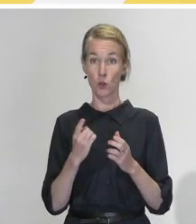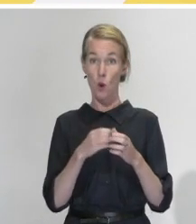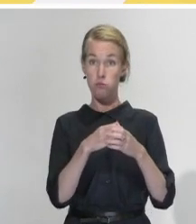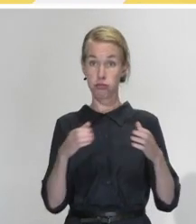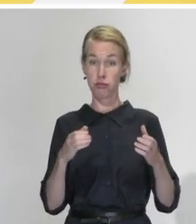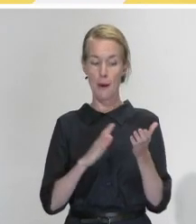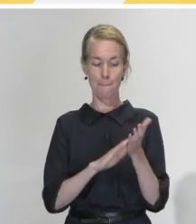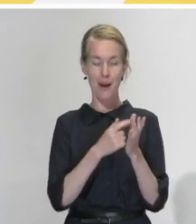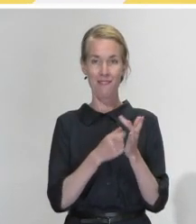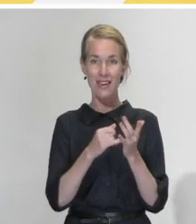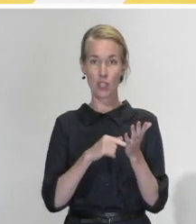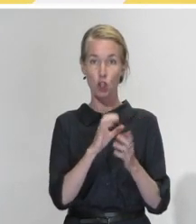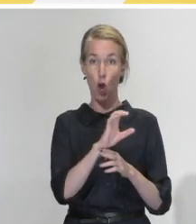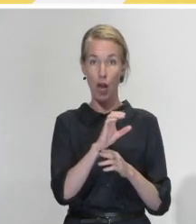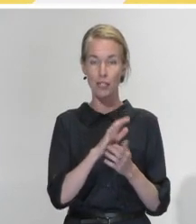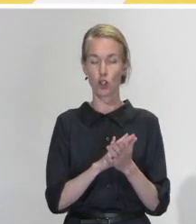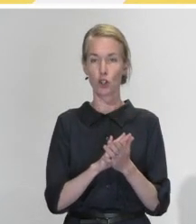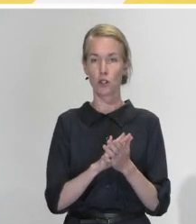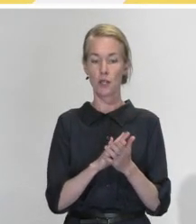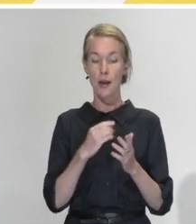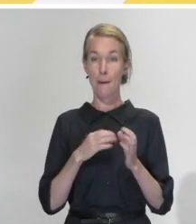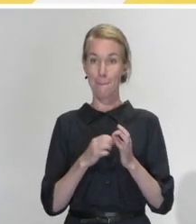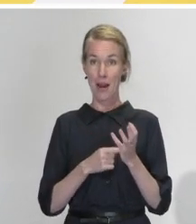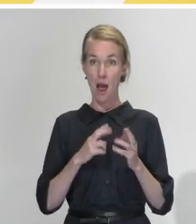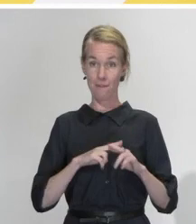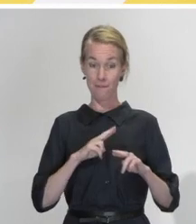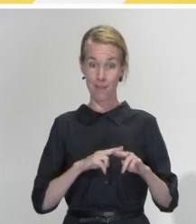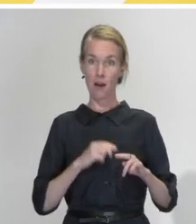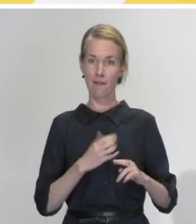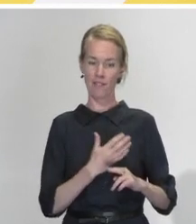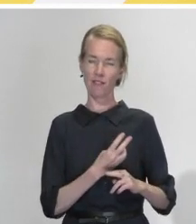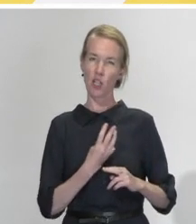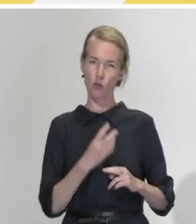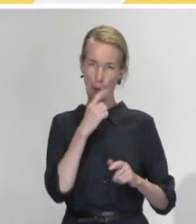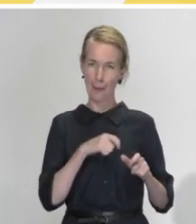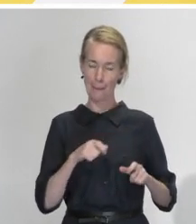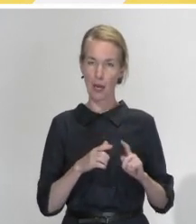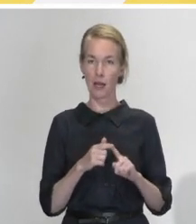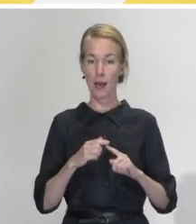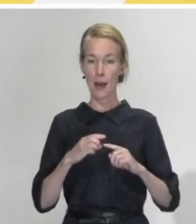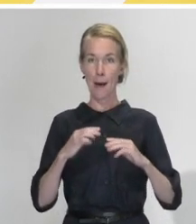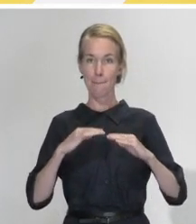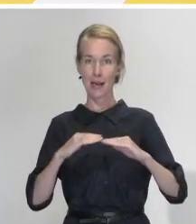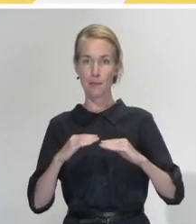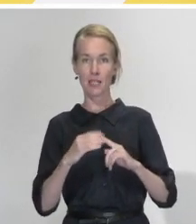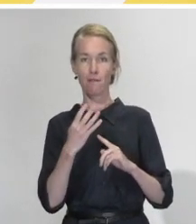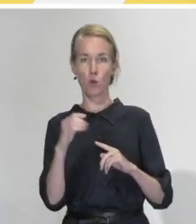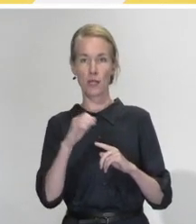the Bluff cluster, which involves 53 people, and the Matamata cluster of 49 people.